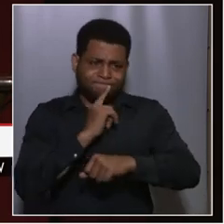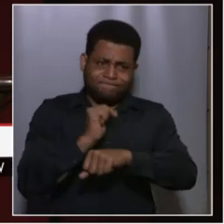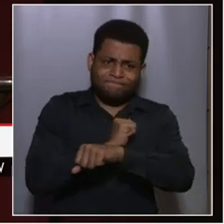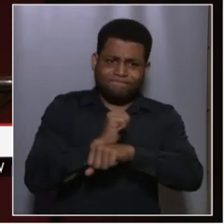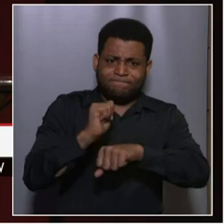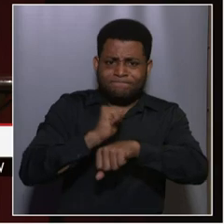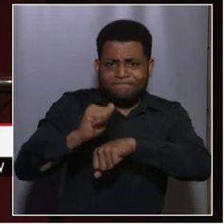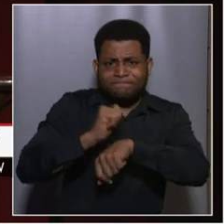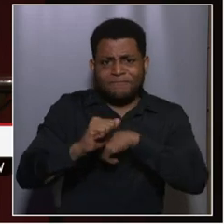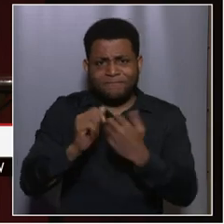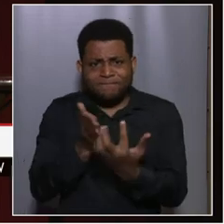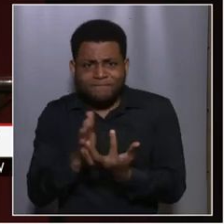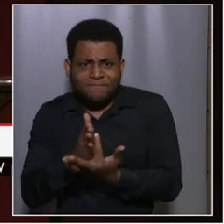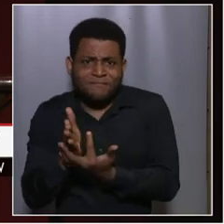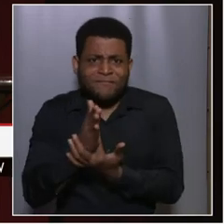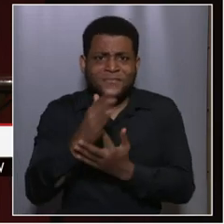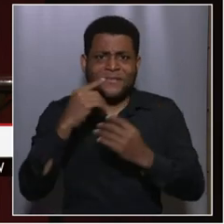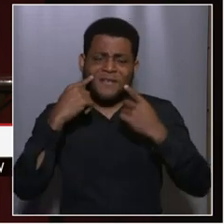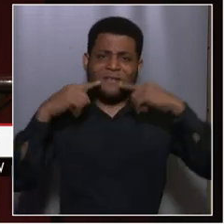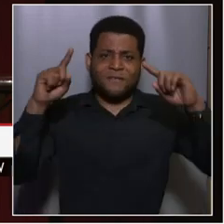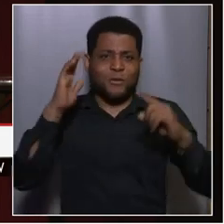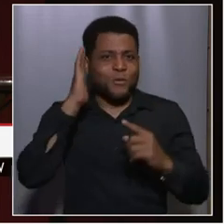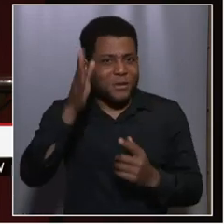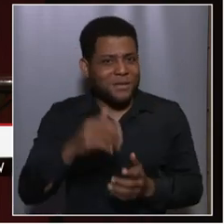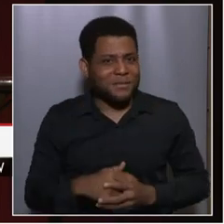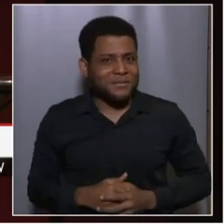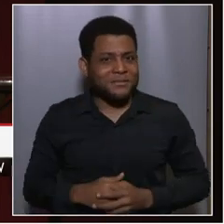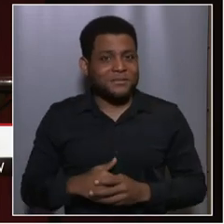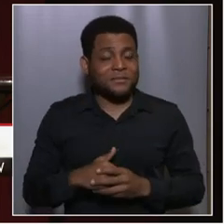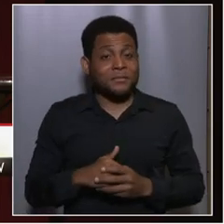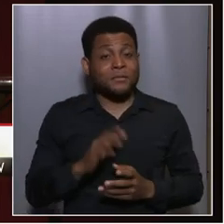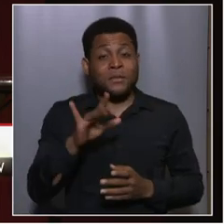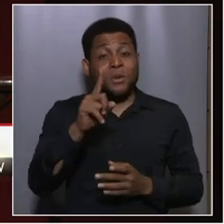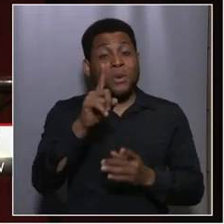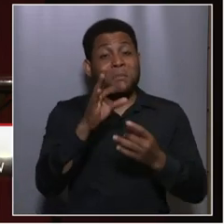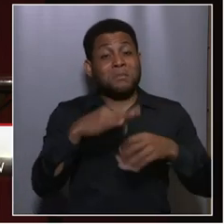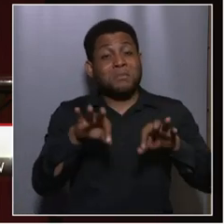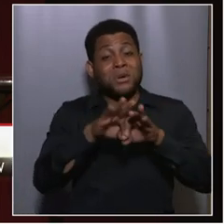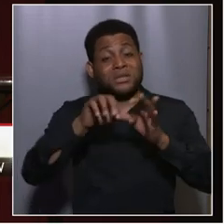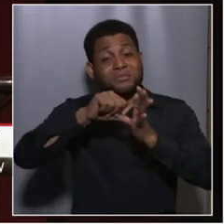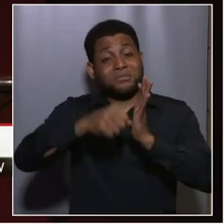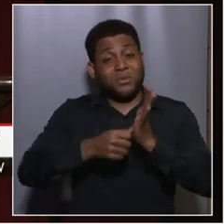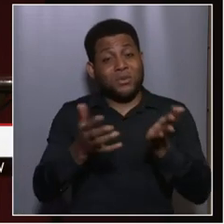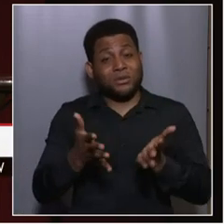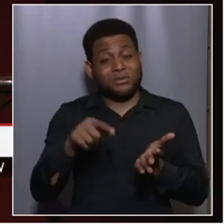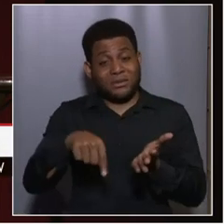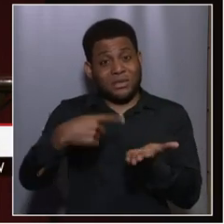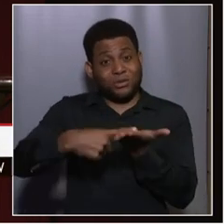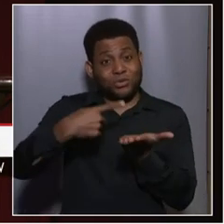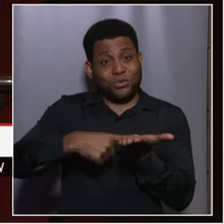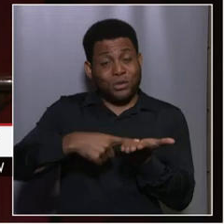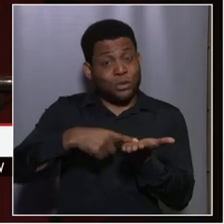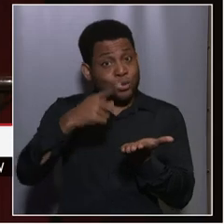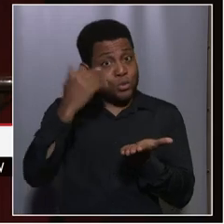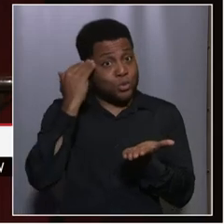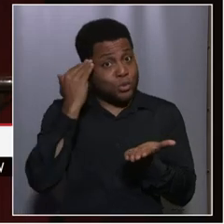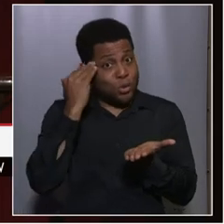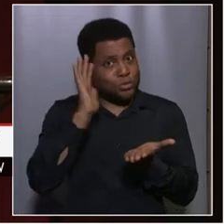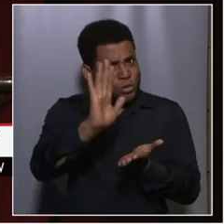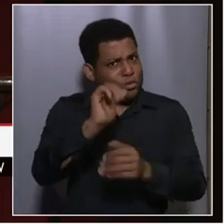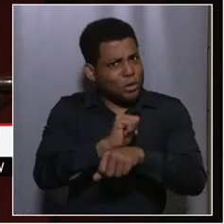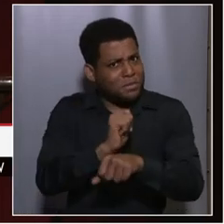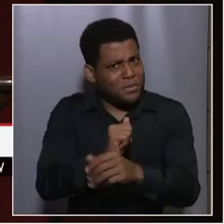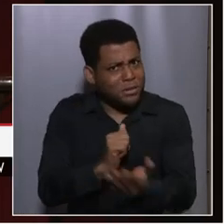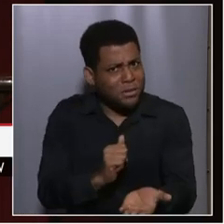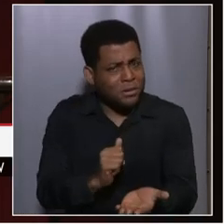be sure is a takeaway from this discussion is that you know your job,